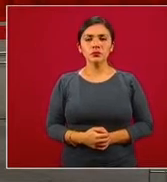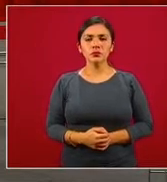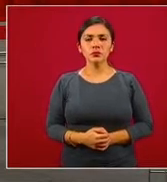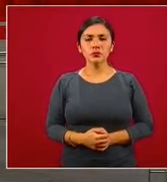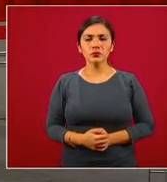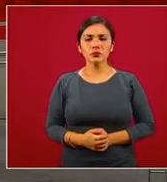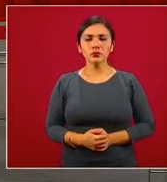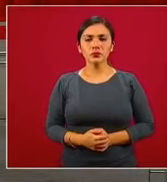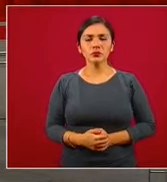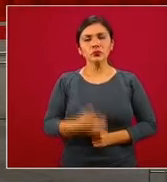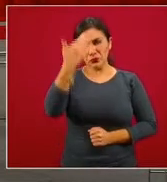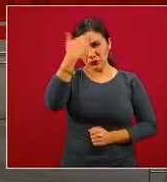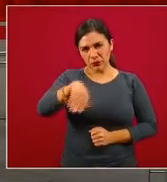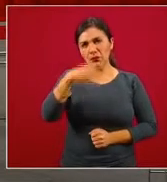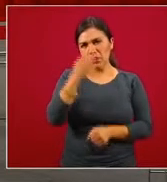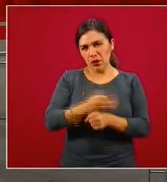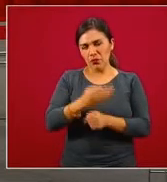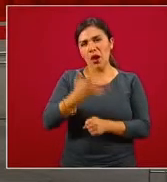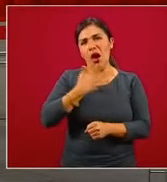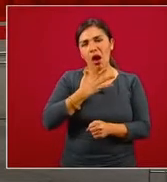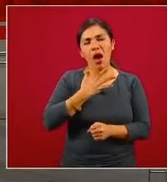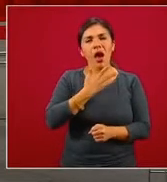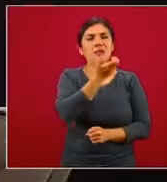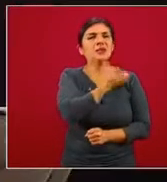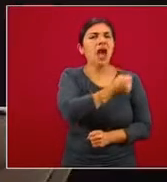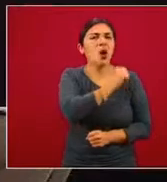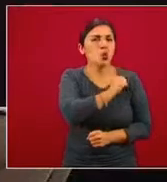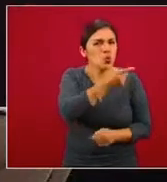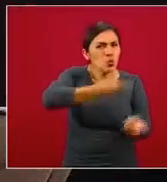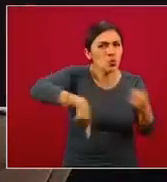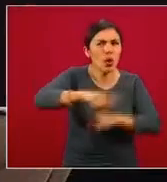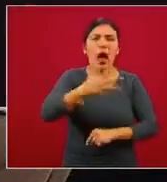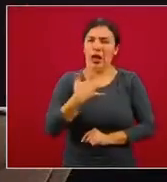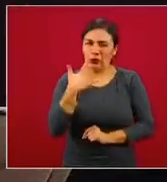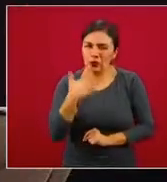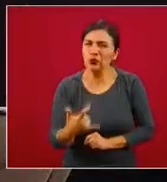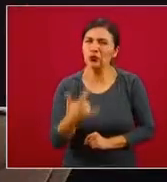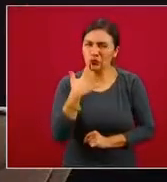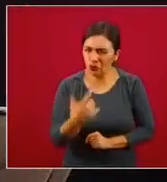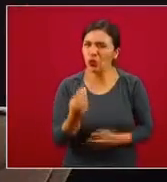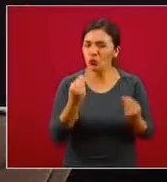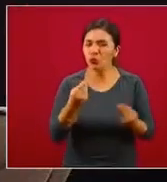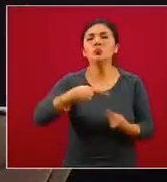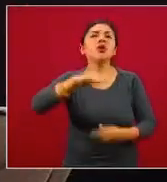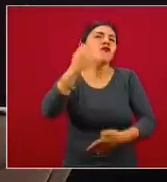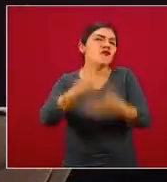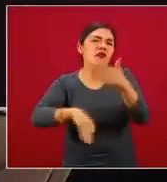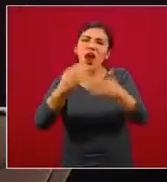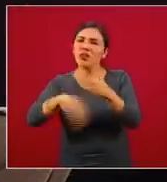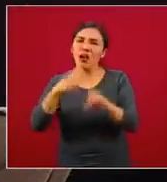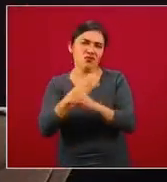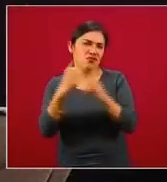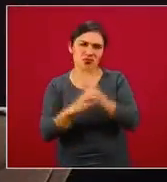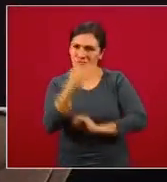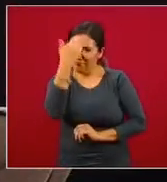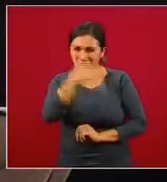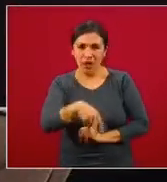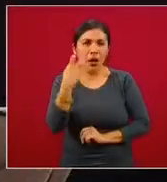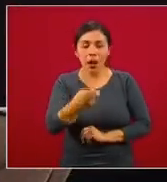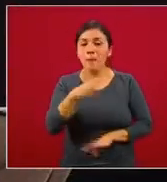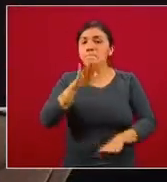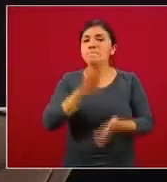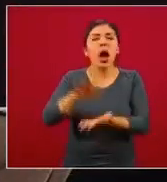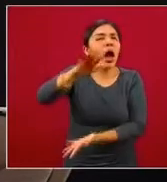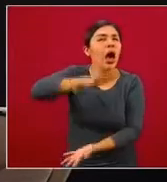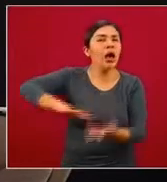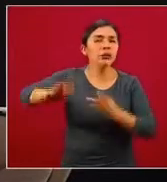So my question is, how can we give them information in a simpler way so